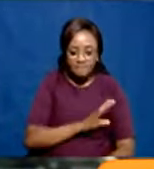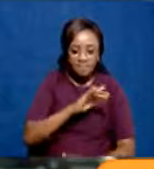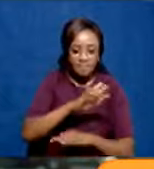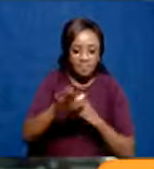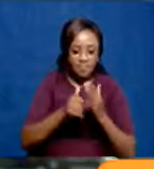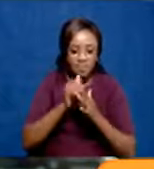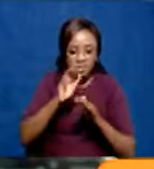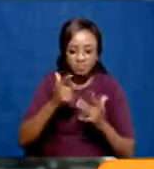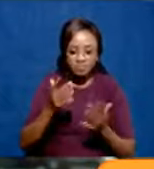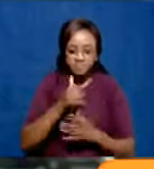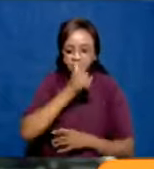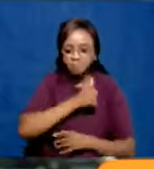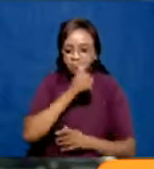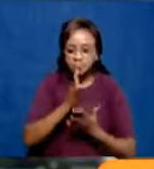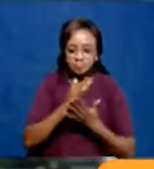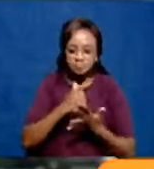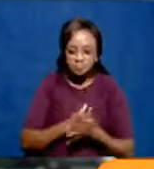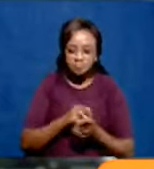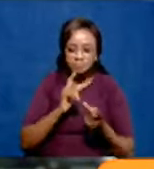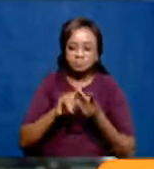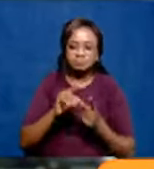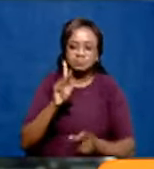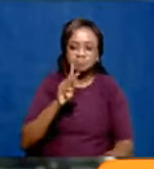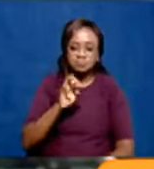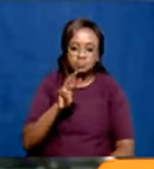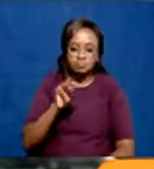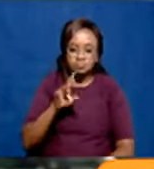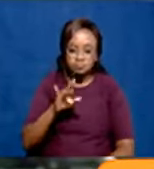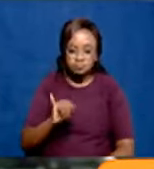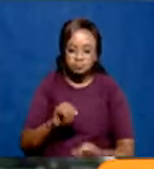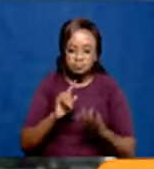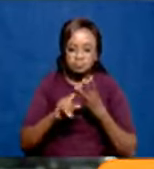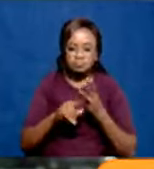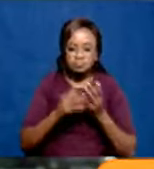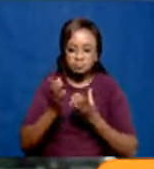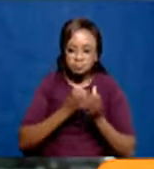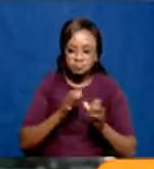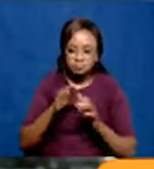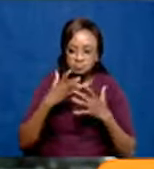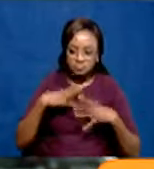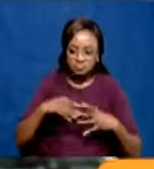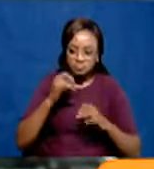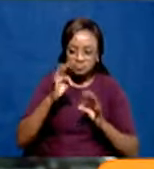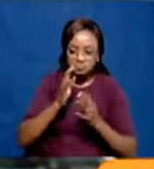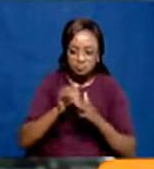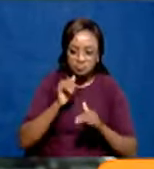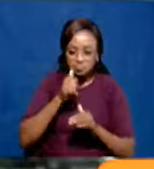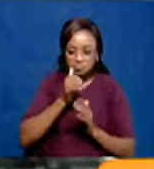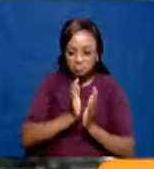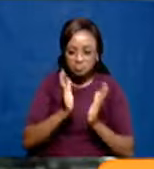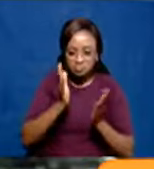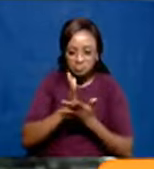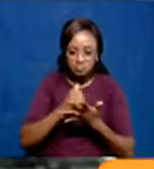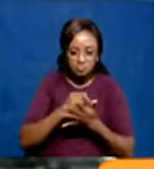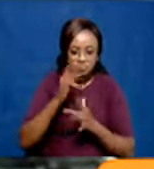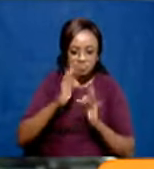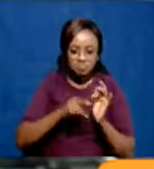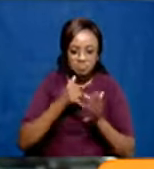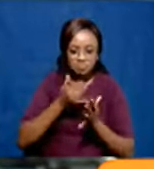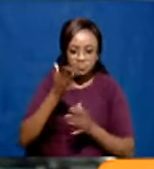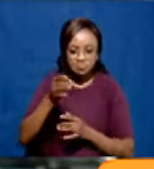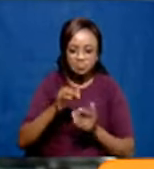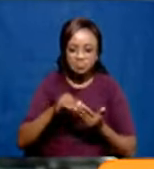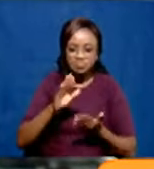sector. Okay. Even Kenya Medical Association or even trade unions, so as long as you're from public sector, you can't be there. Okay. So there's more